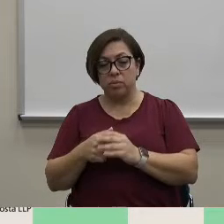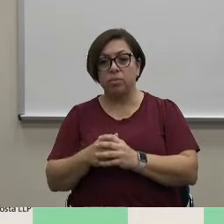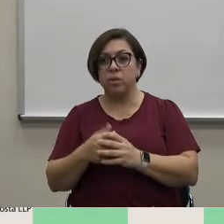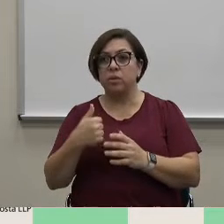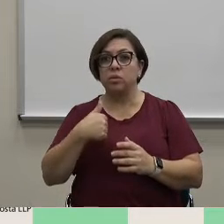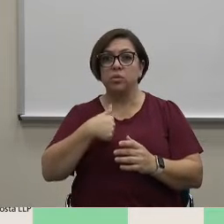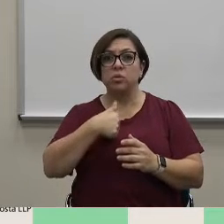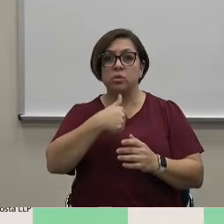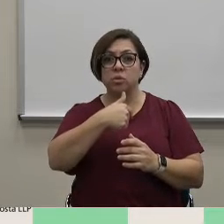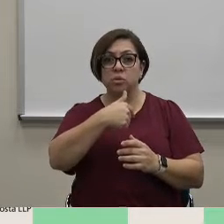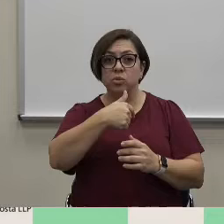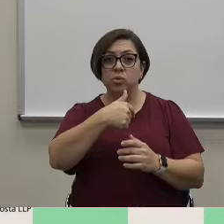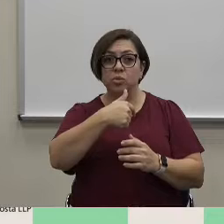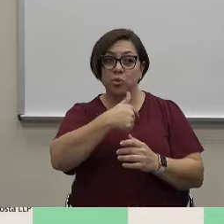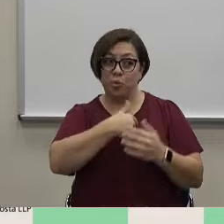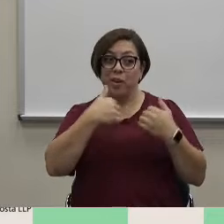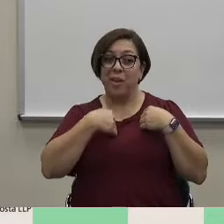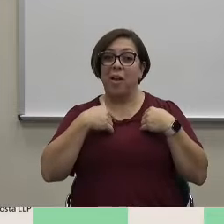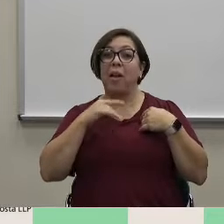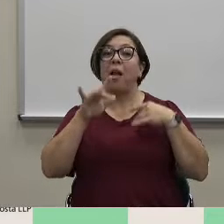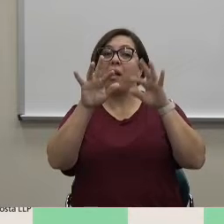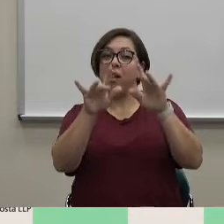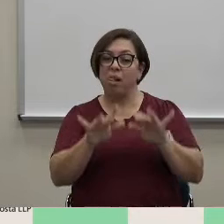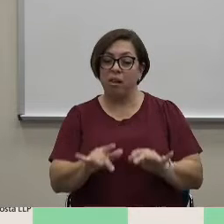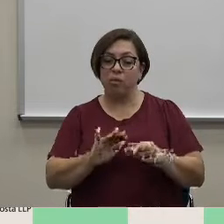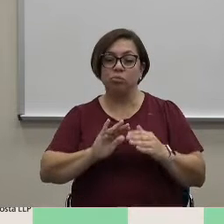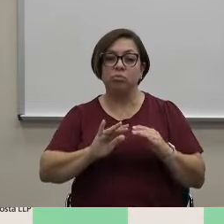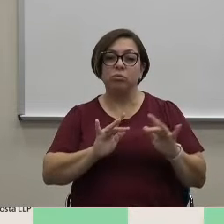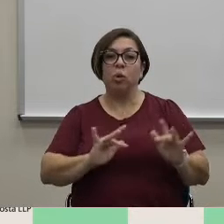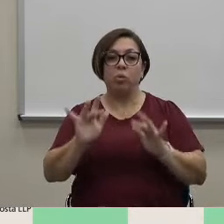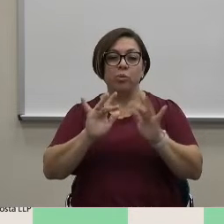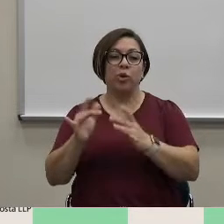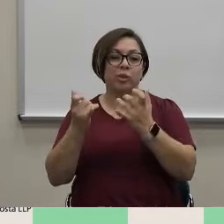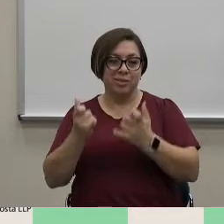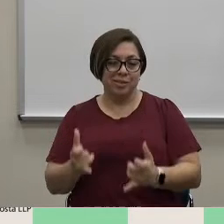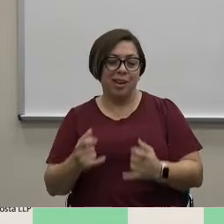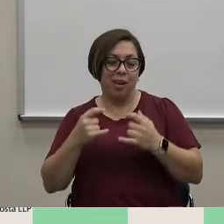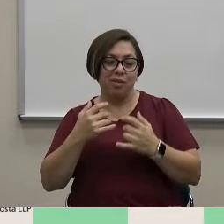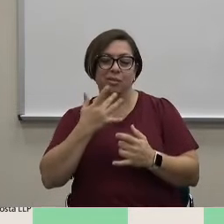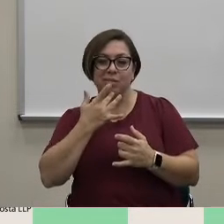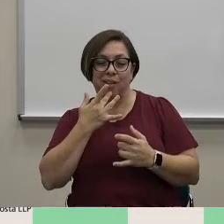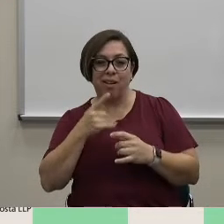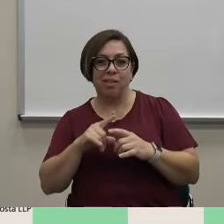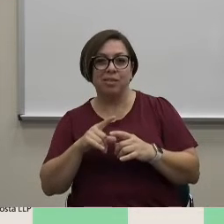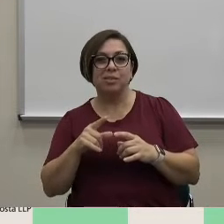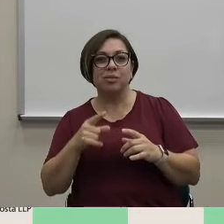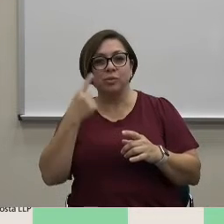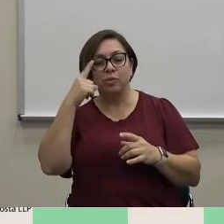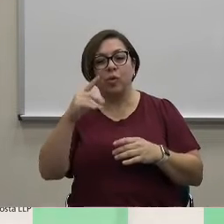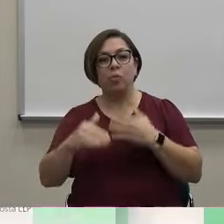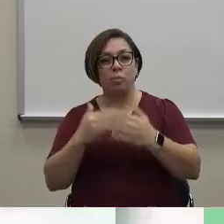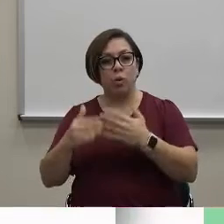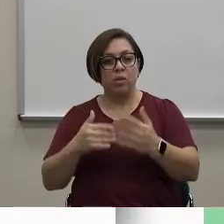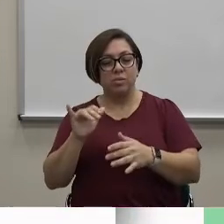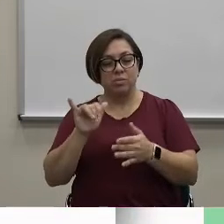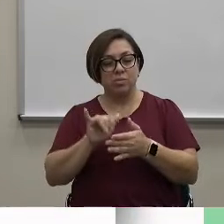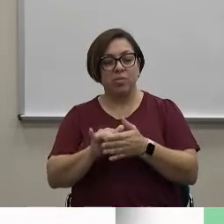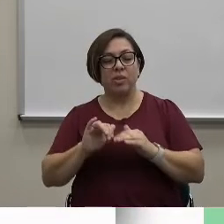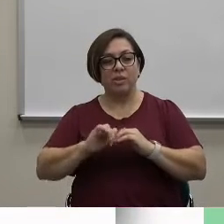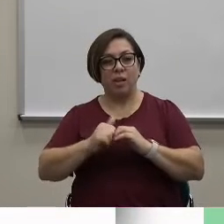fortunate because we have computers that do all of that math for us as we go through this process. But that is how those numbers are calculated.